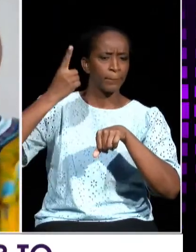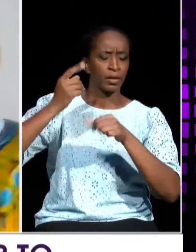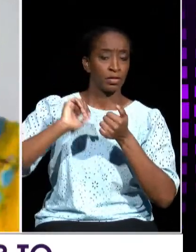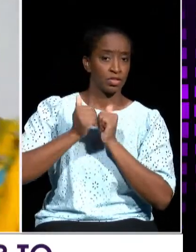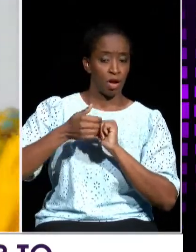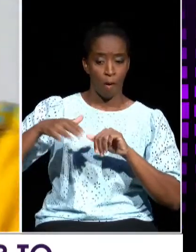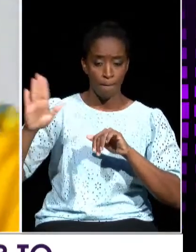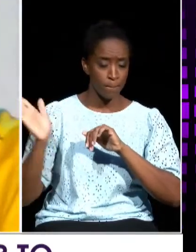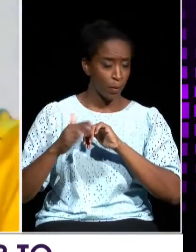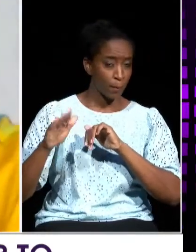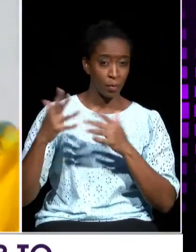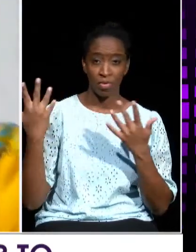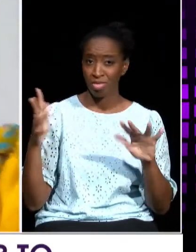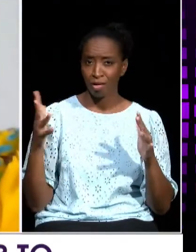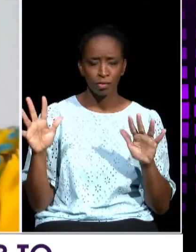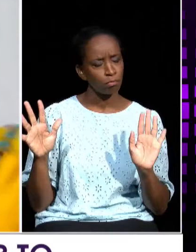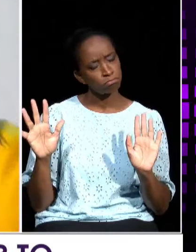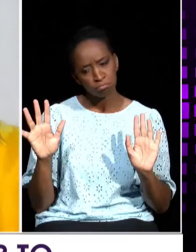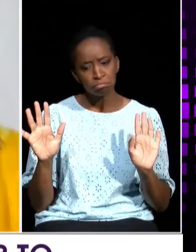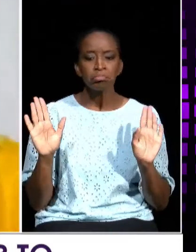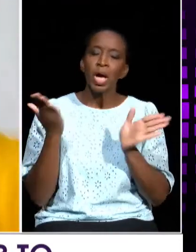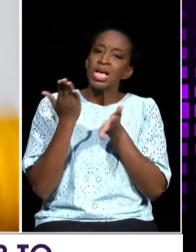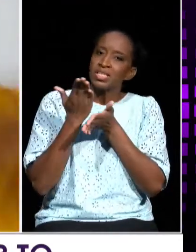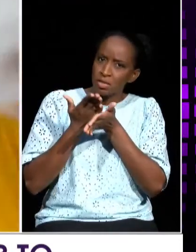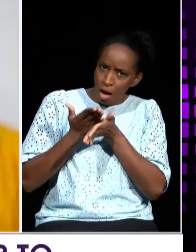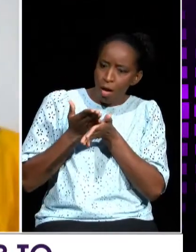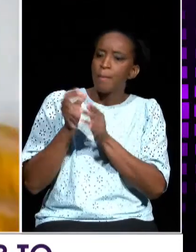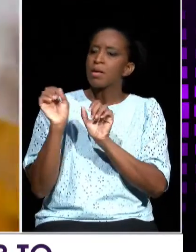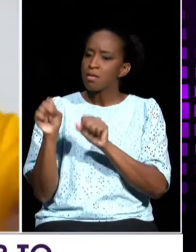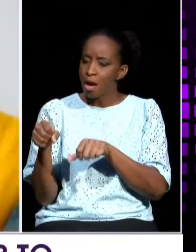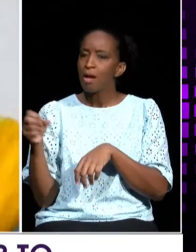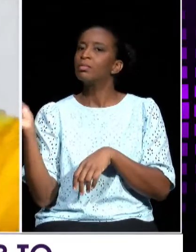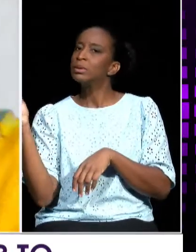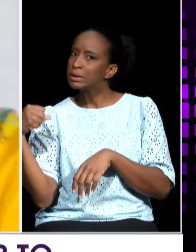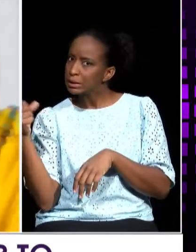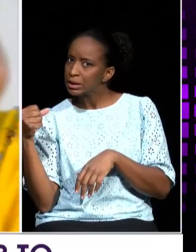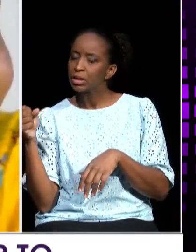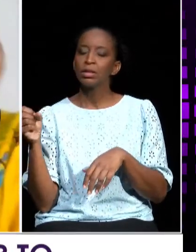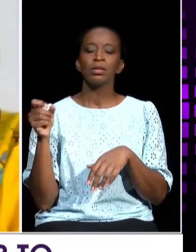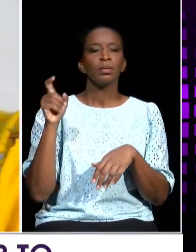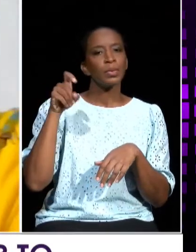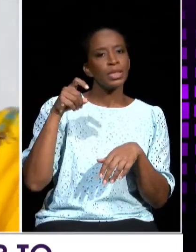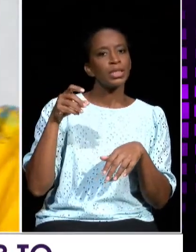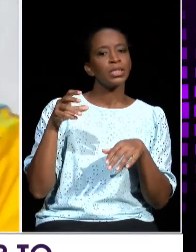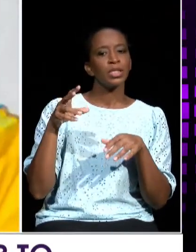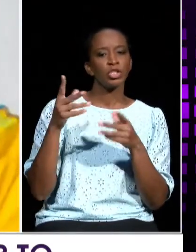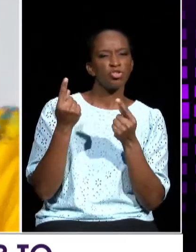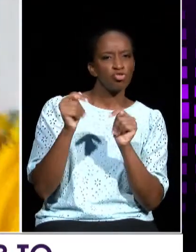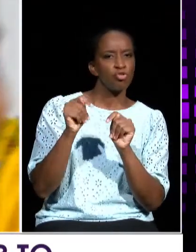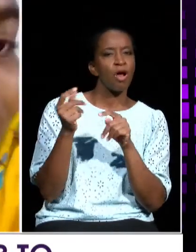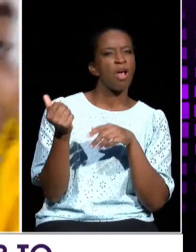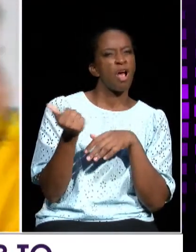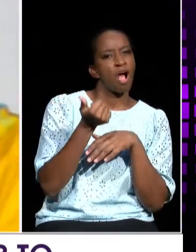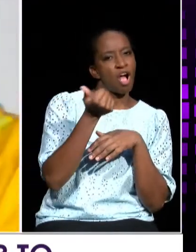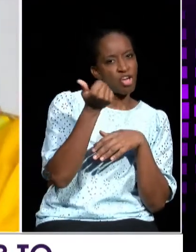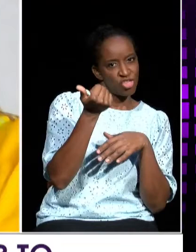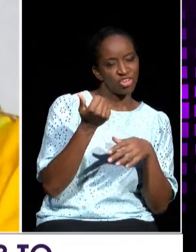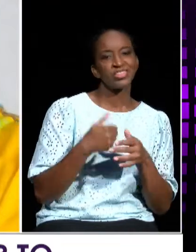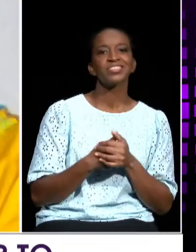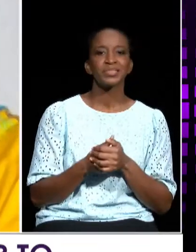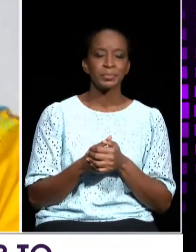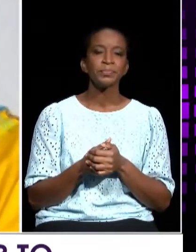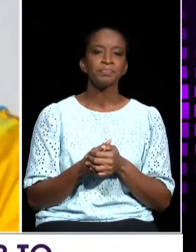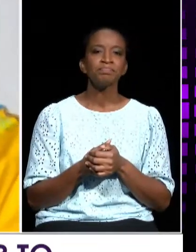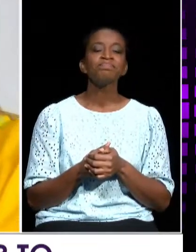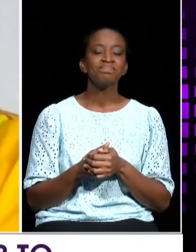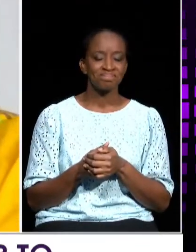should be implemented for those that might want to rebel or might have, temper problems, etc. Understood. That is my, Understood. Thank you very much.